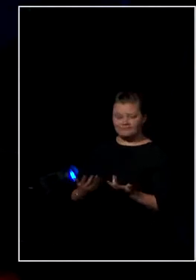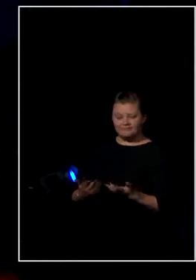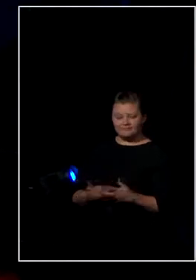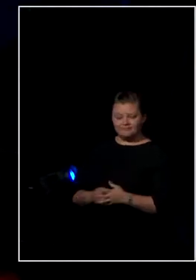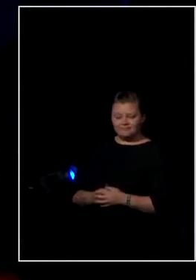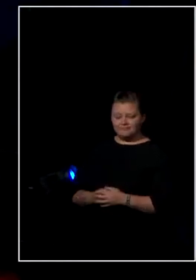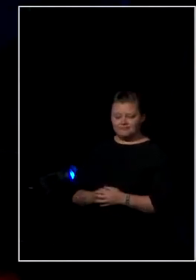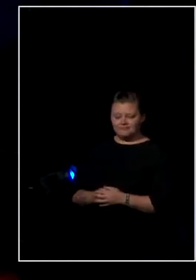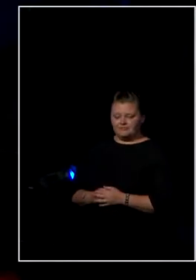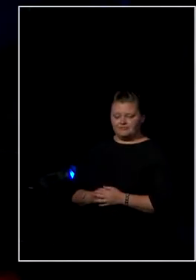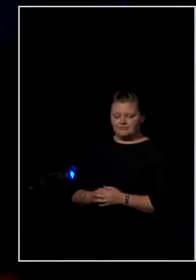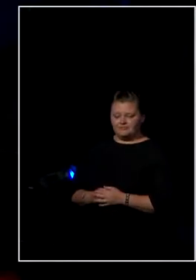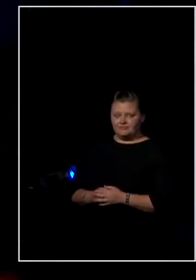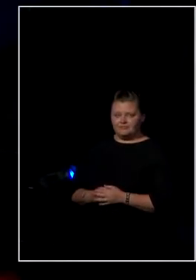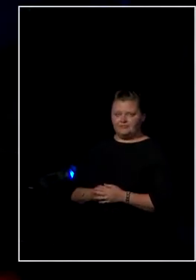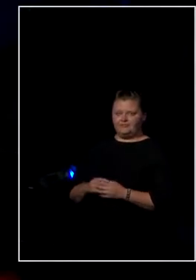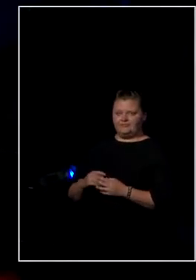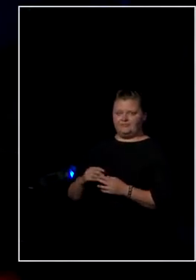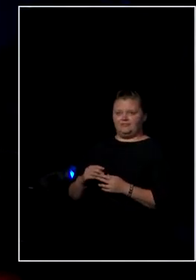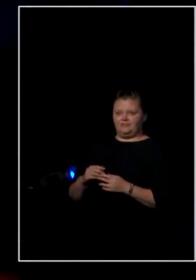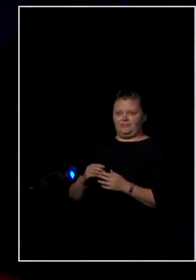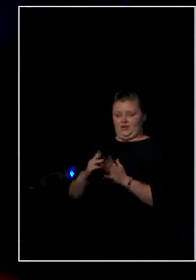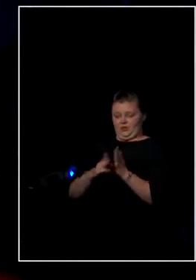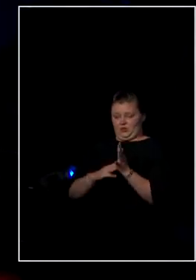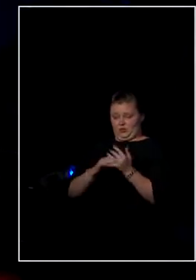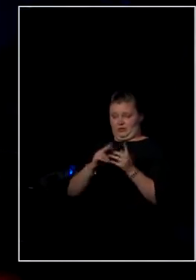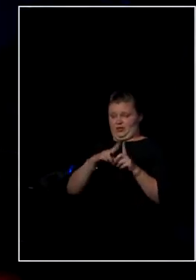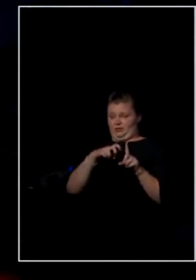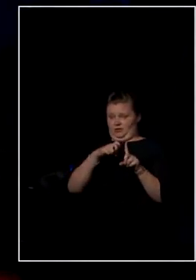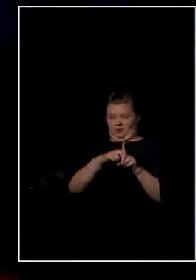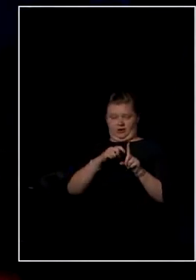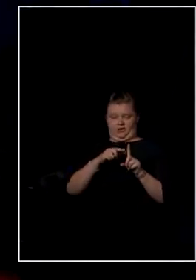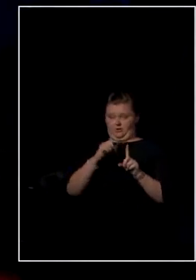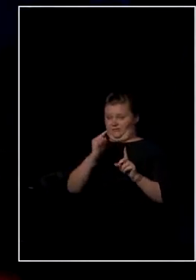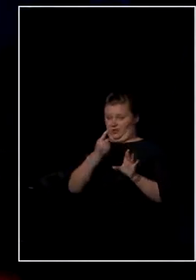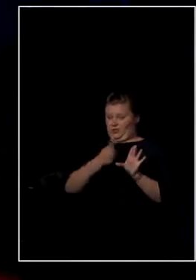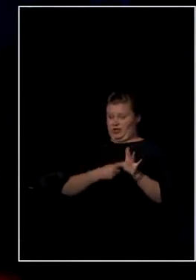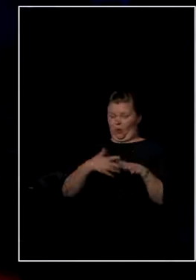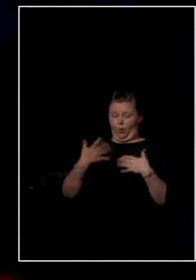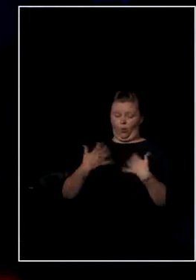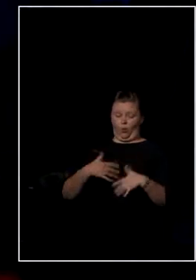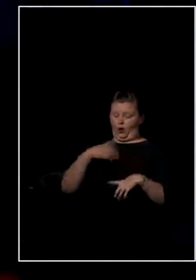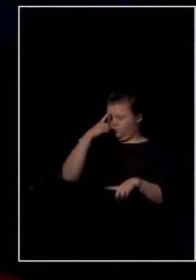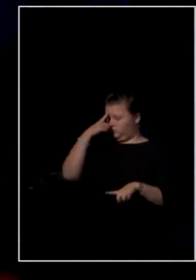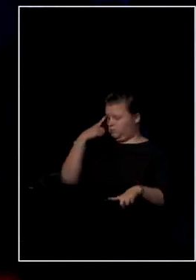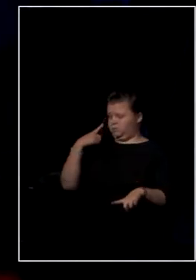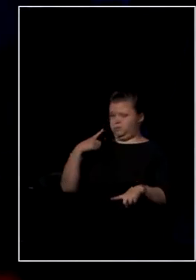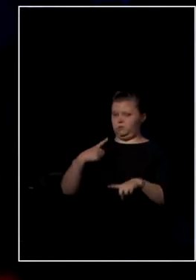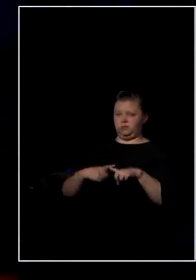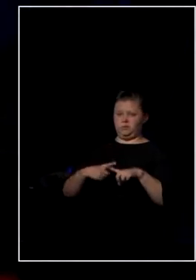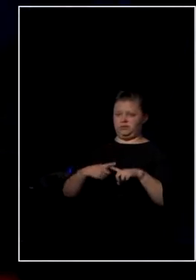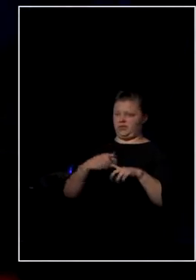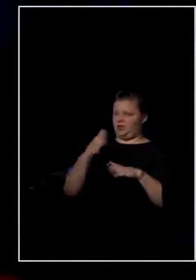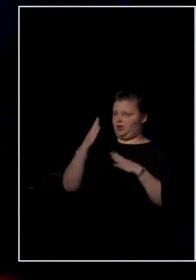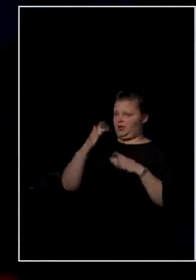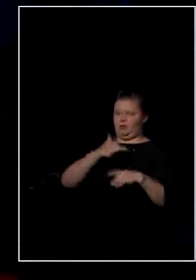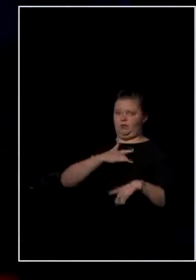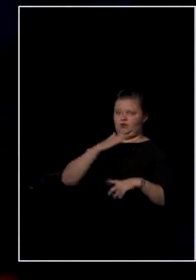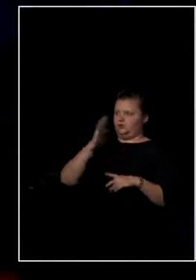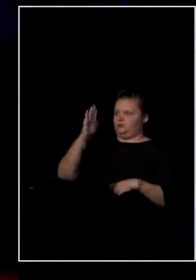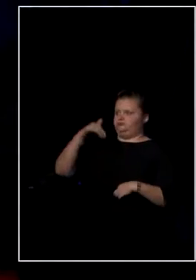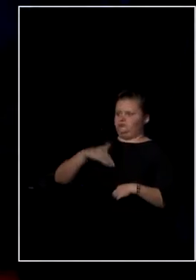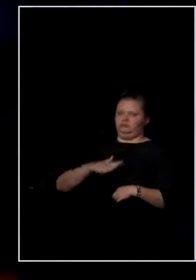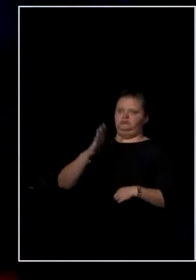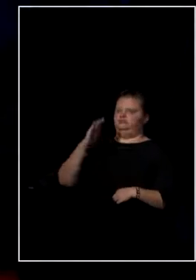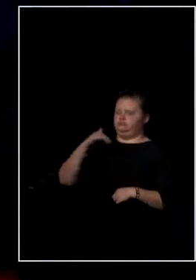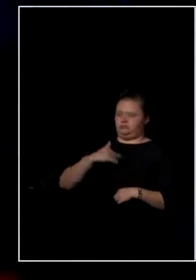In the first year after my diagnosis, I was really ill. And all over the place emotionally as I tried